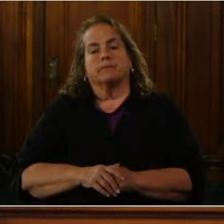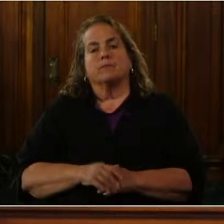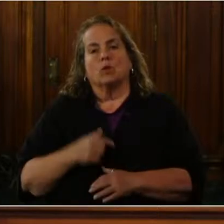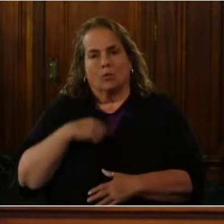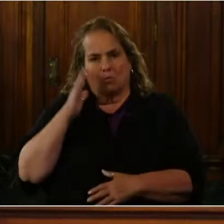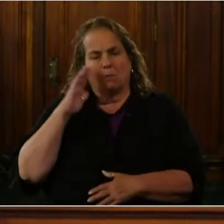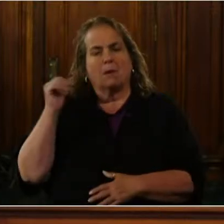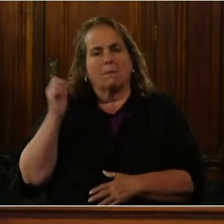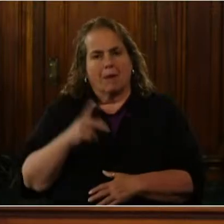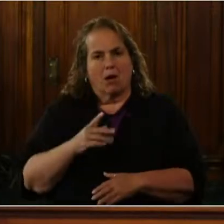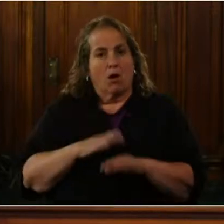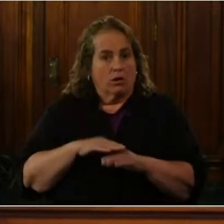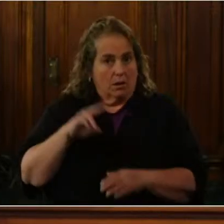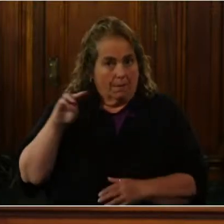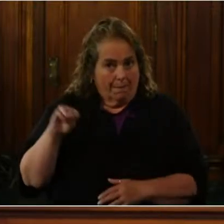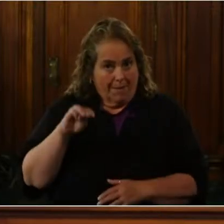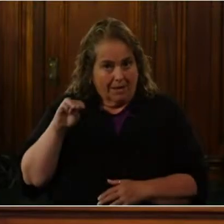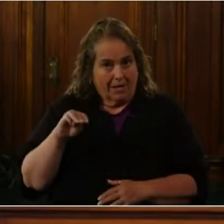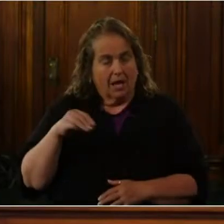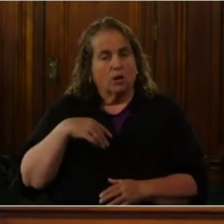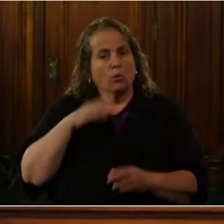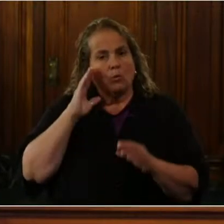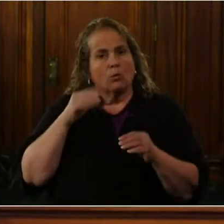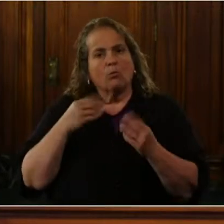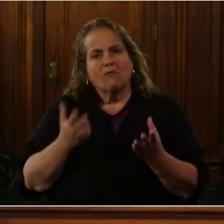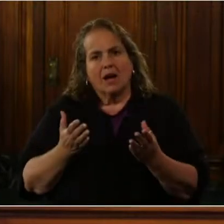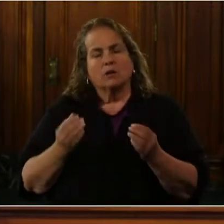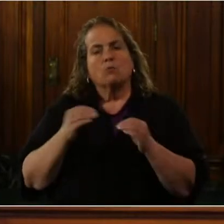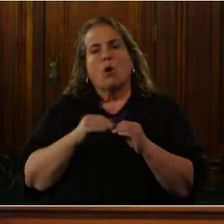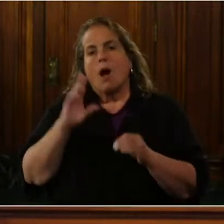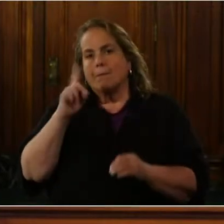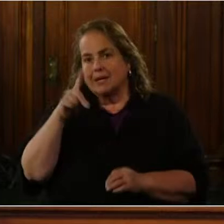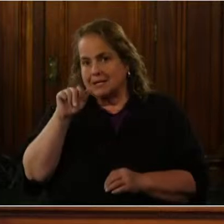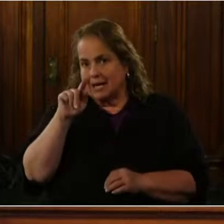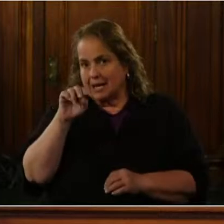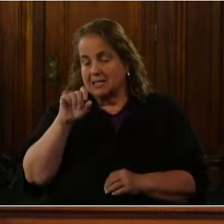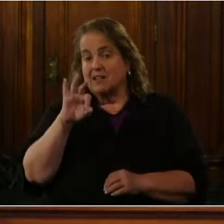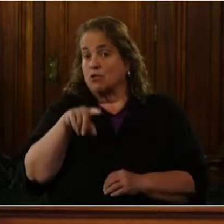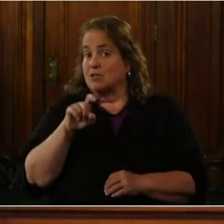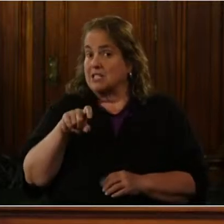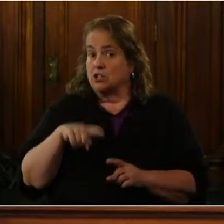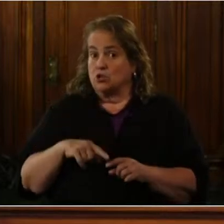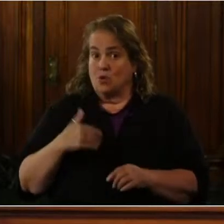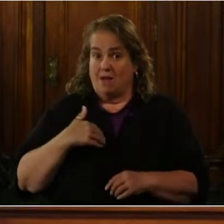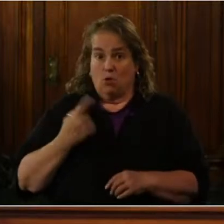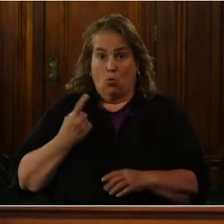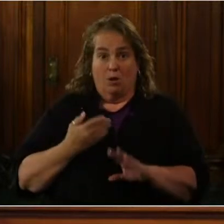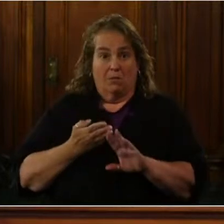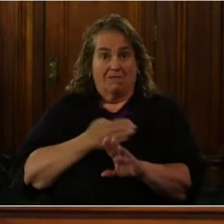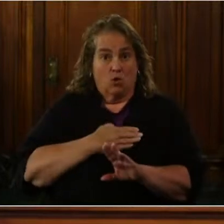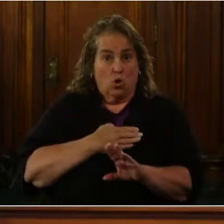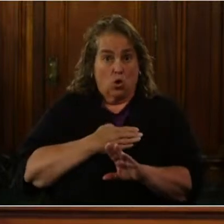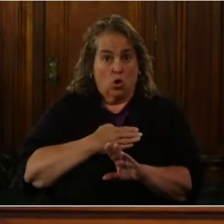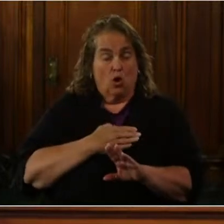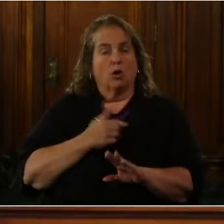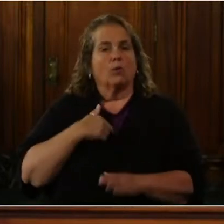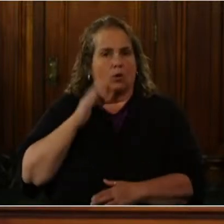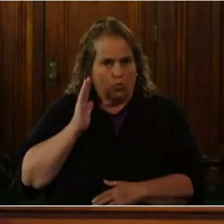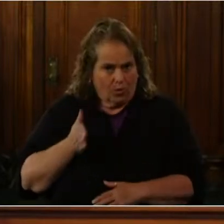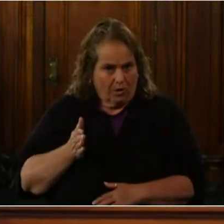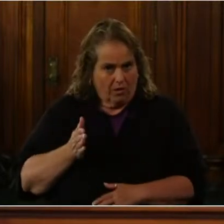We'll be back on Monday. We'll provide a number of updates. If there is a need to have one of these before then, we